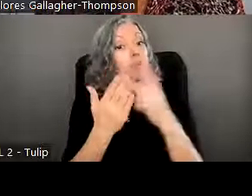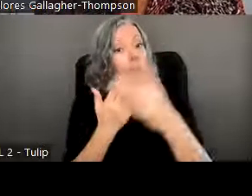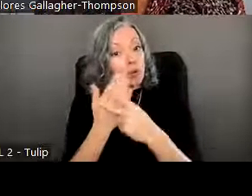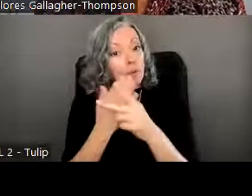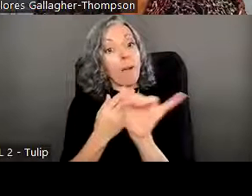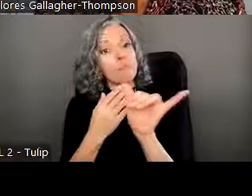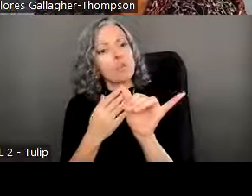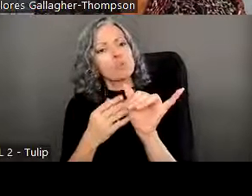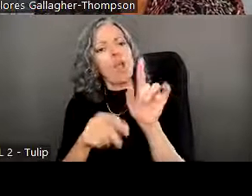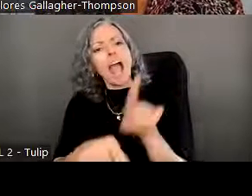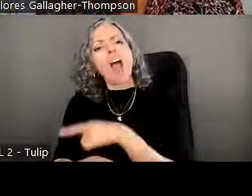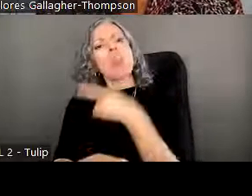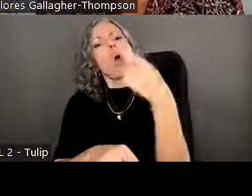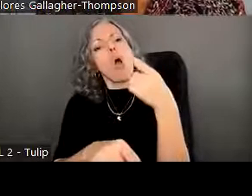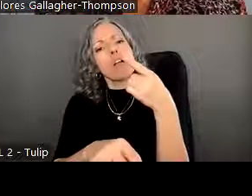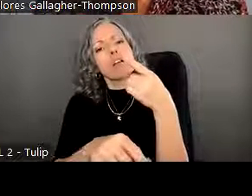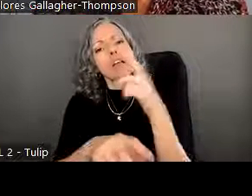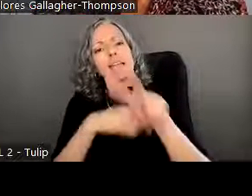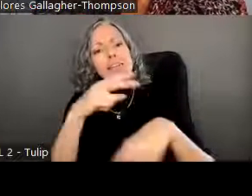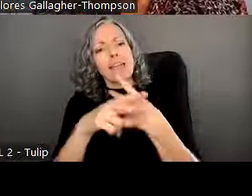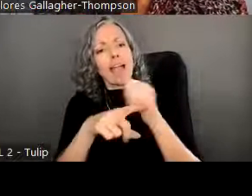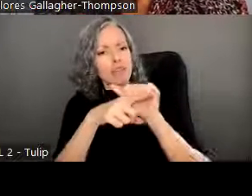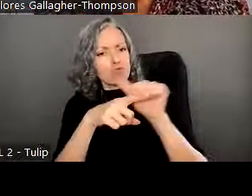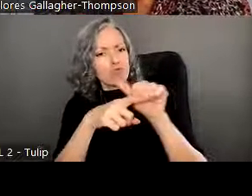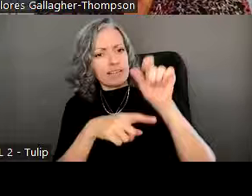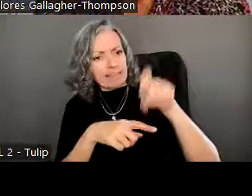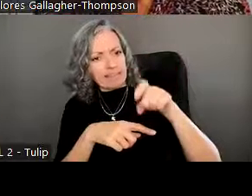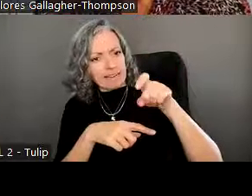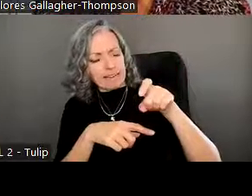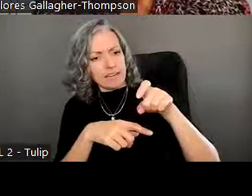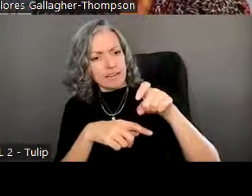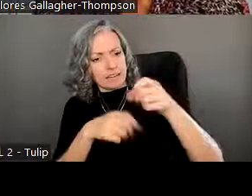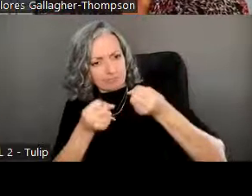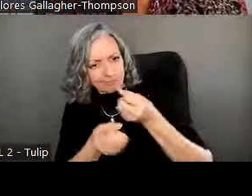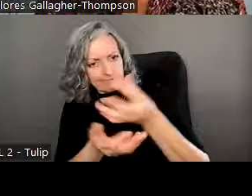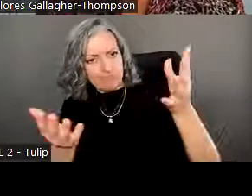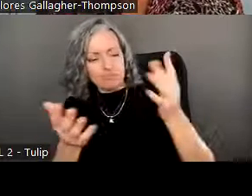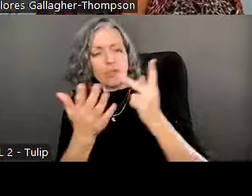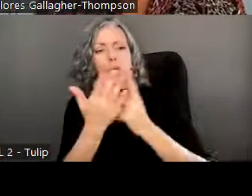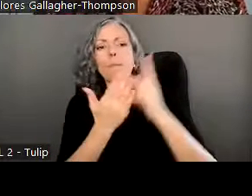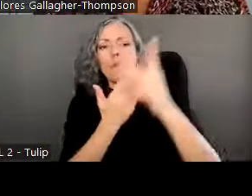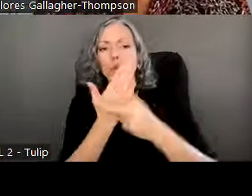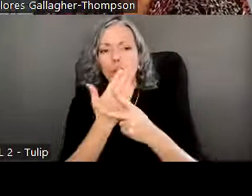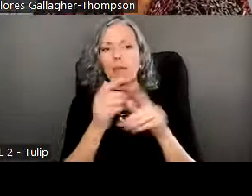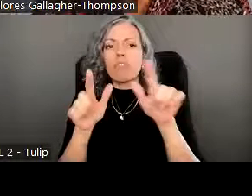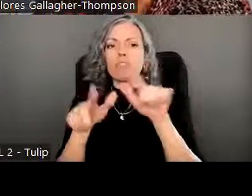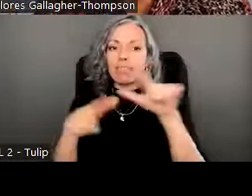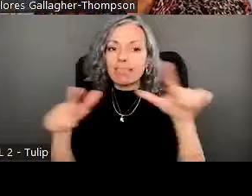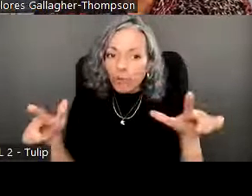the length of the program, the kind of training that's needed to administer the program, the languages